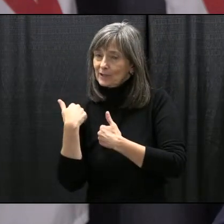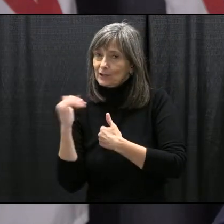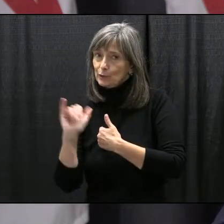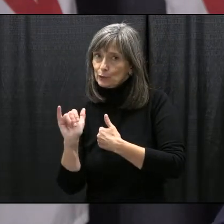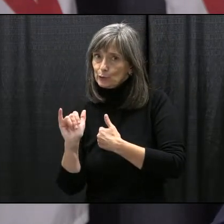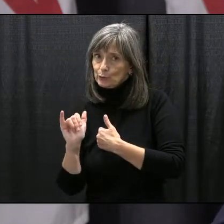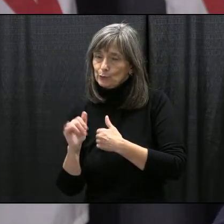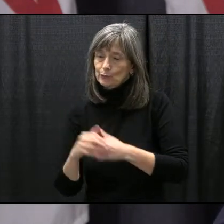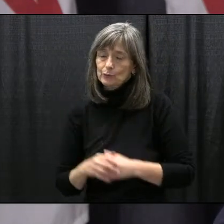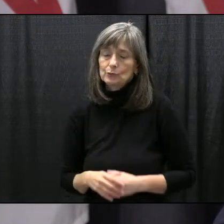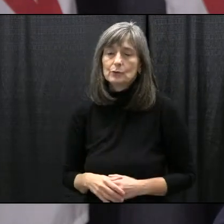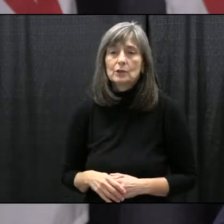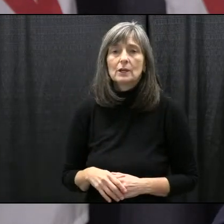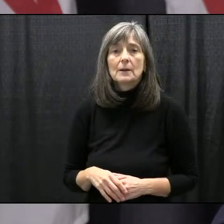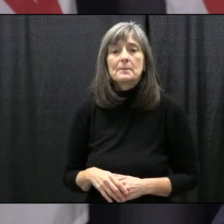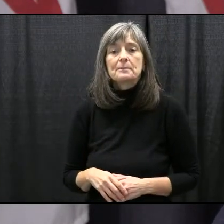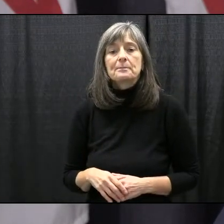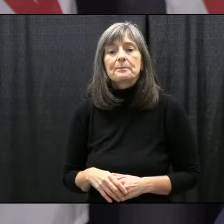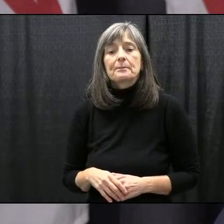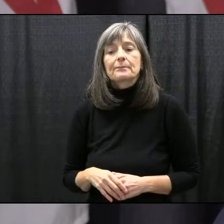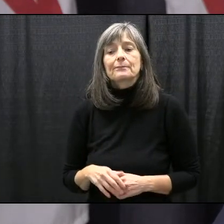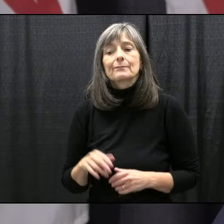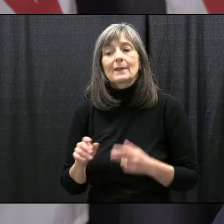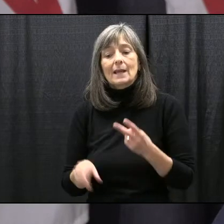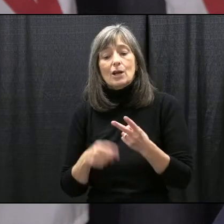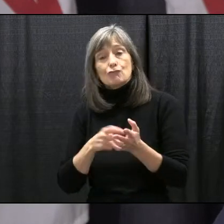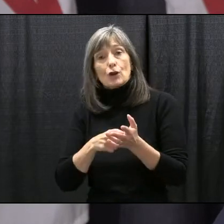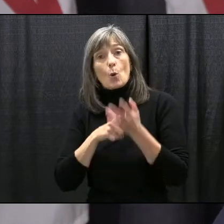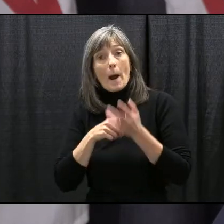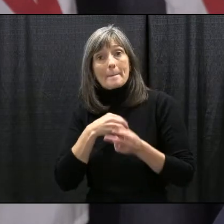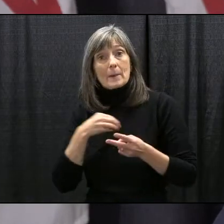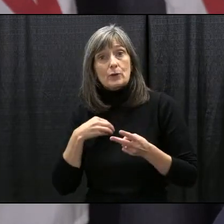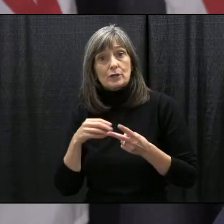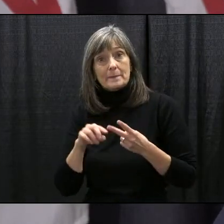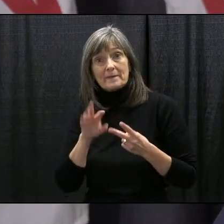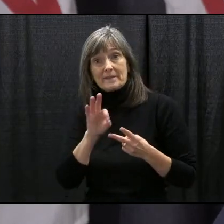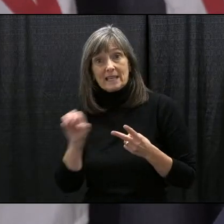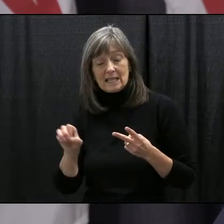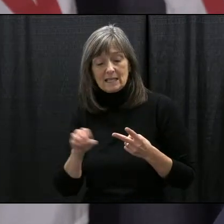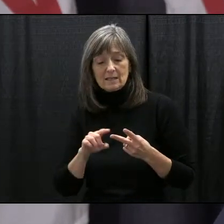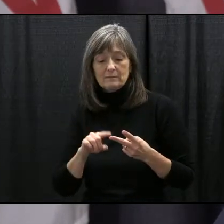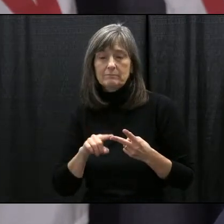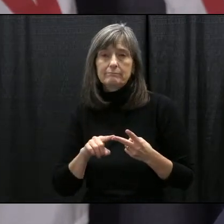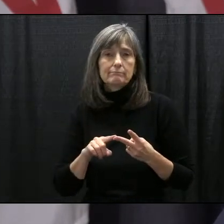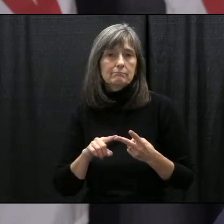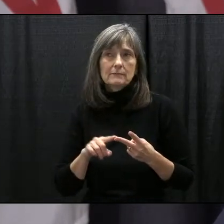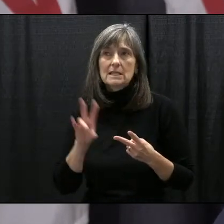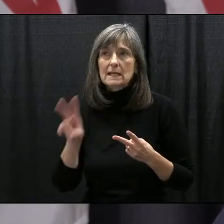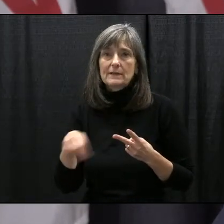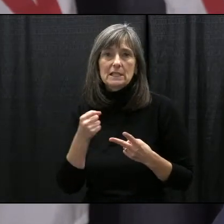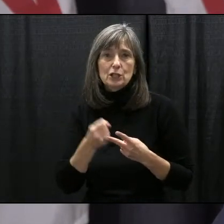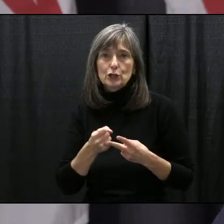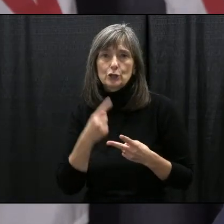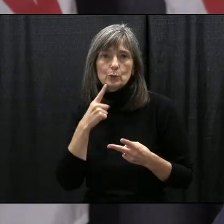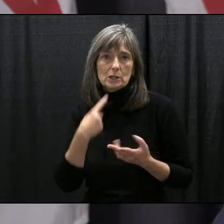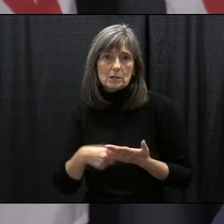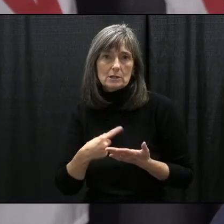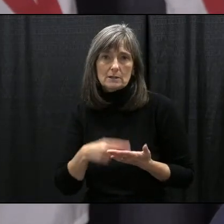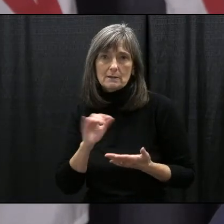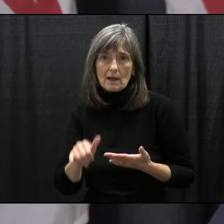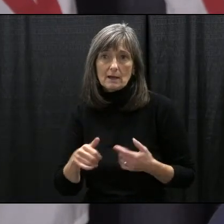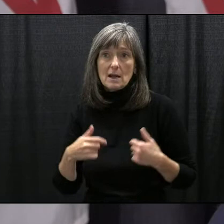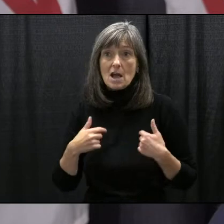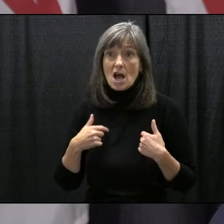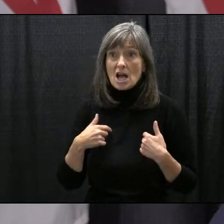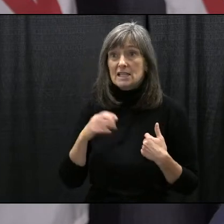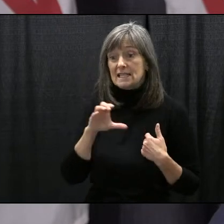So that's one thing. The issue of the mandatory membership piece, this has been on the cards for 7 years. I actually